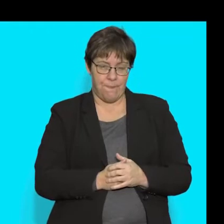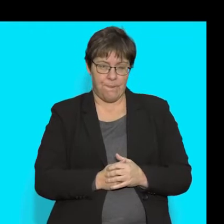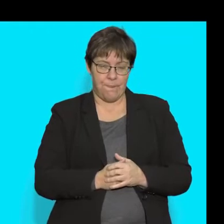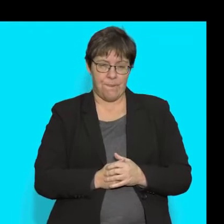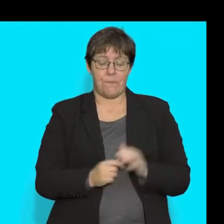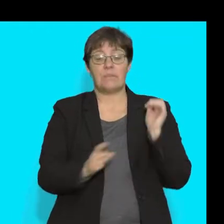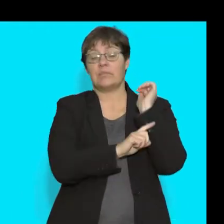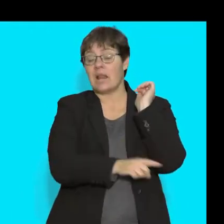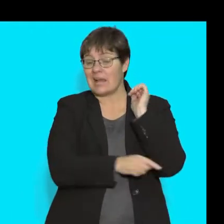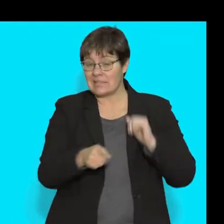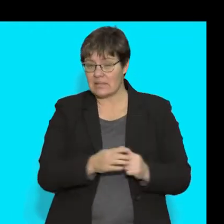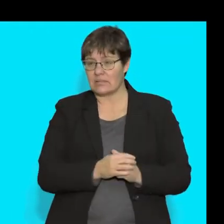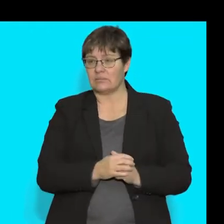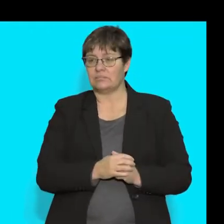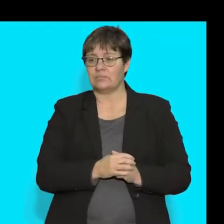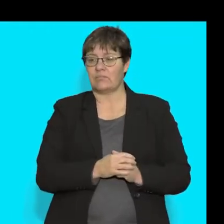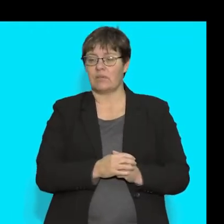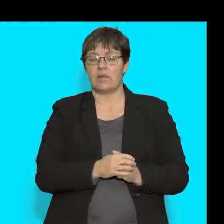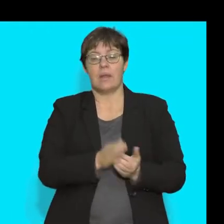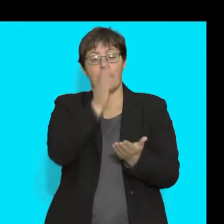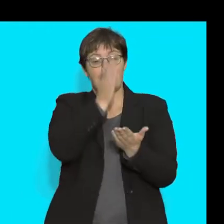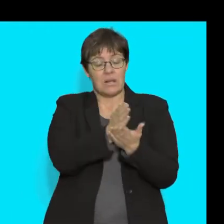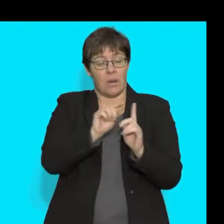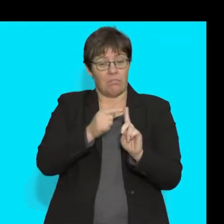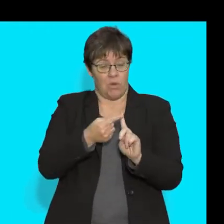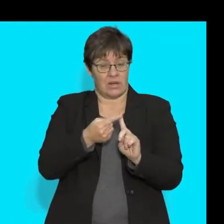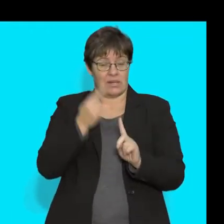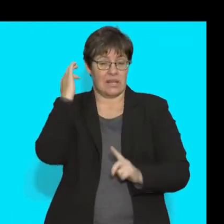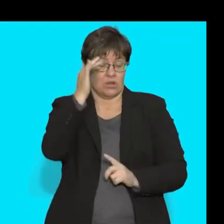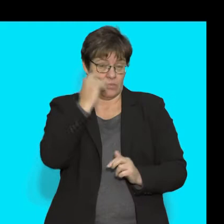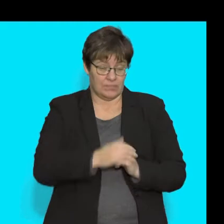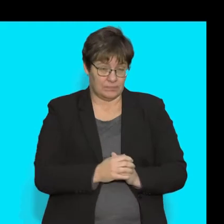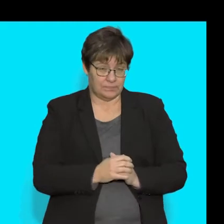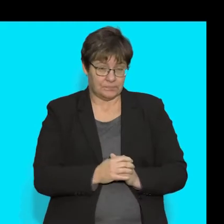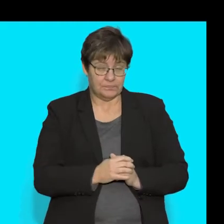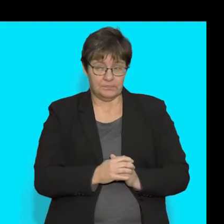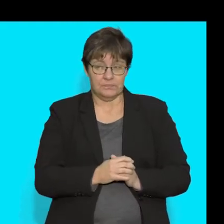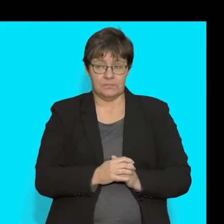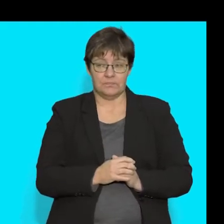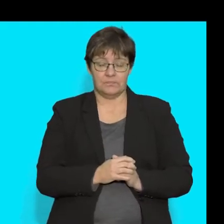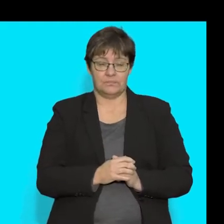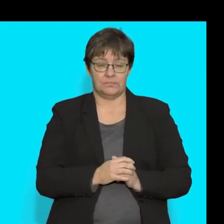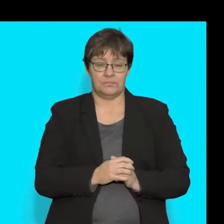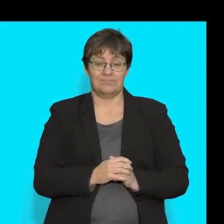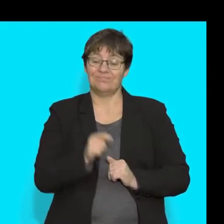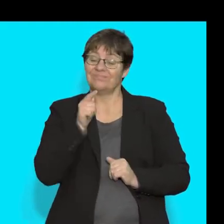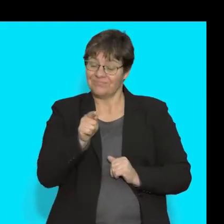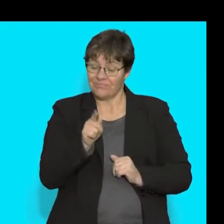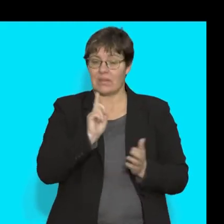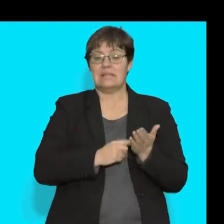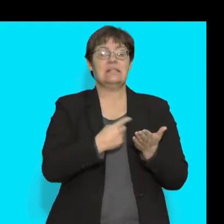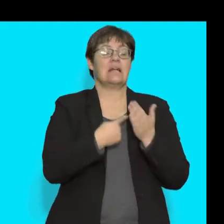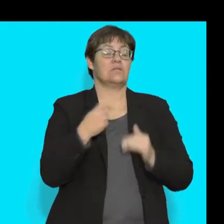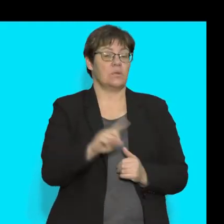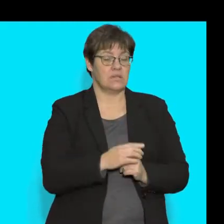one last thing is what we call the midpoint theorem, rather. The midpoint theorem is when we